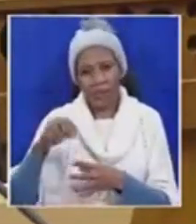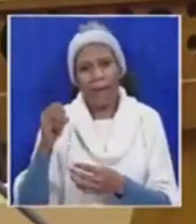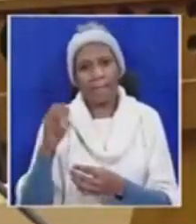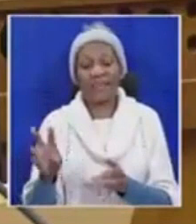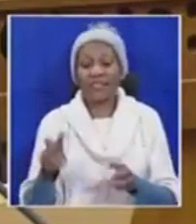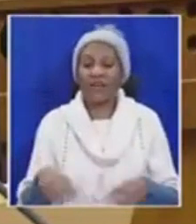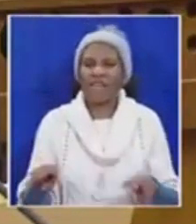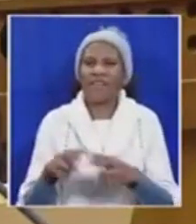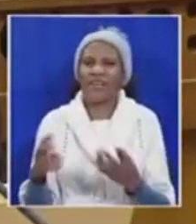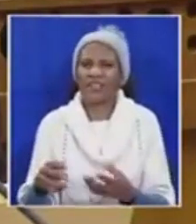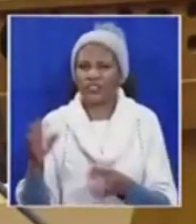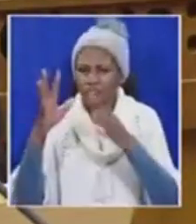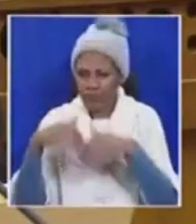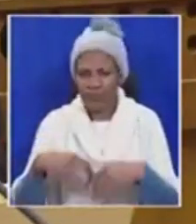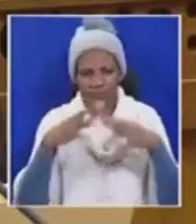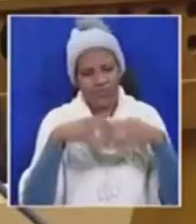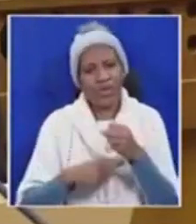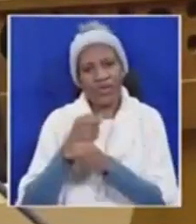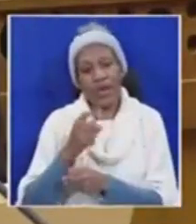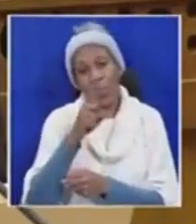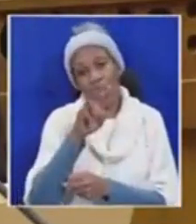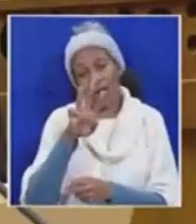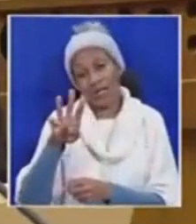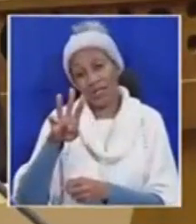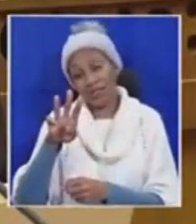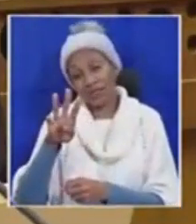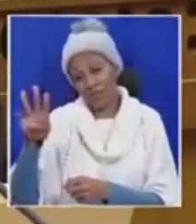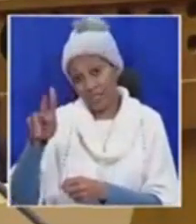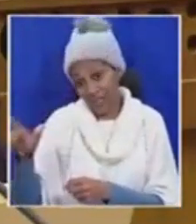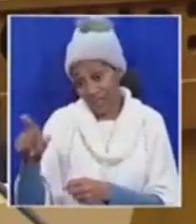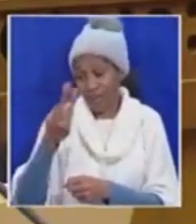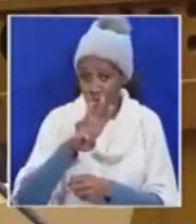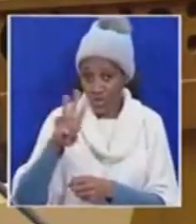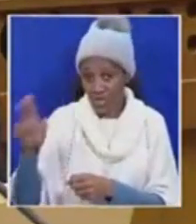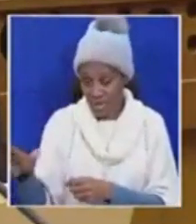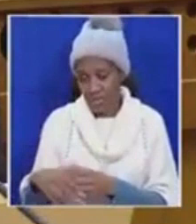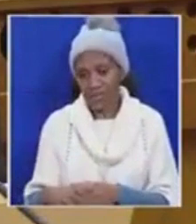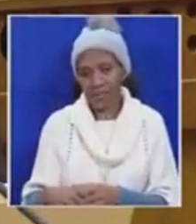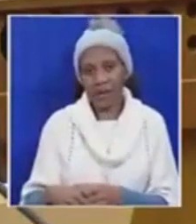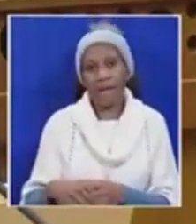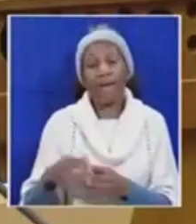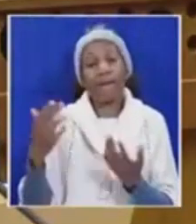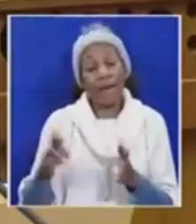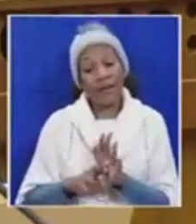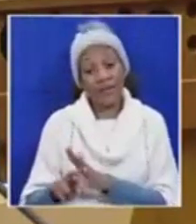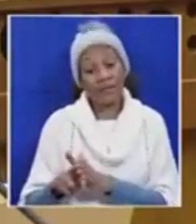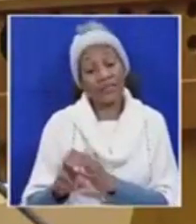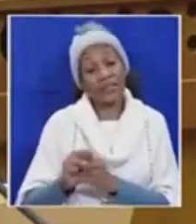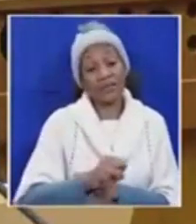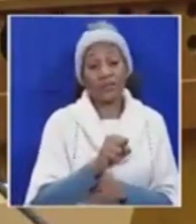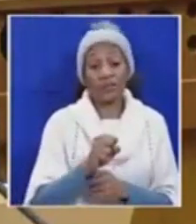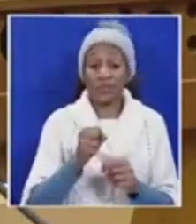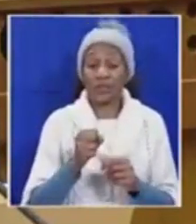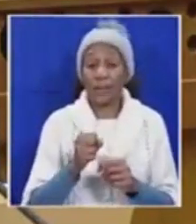the 1947 and 1948 Nakba. Former Israeli ambassador to SA, Arthur